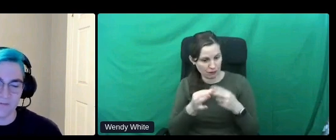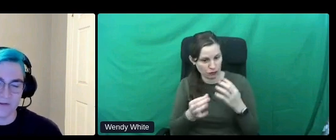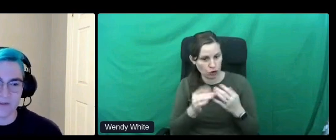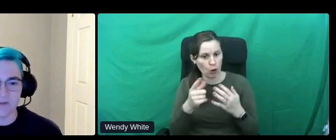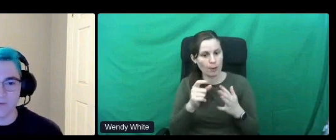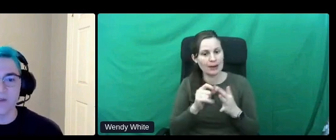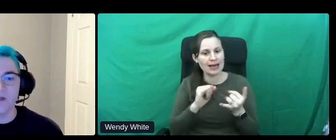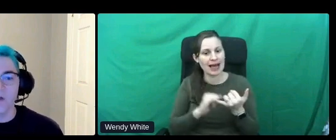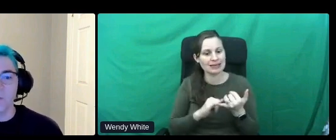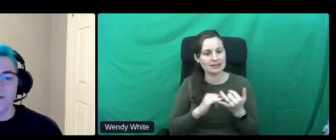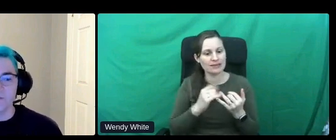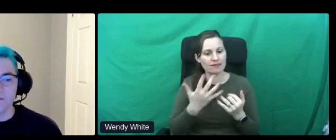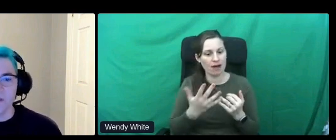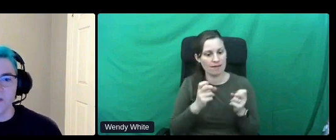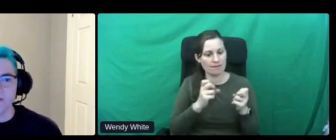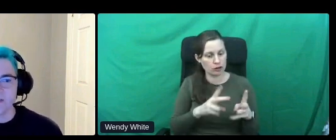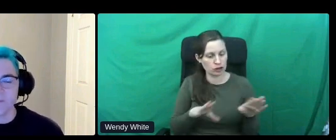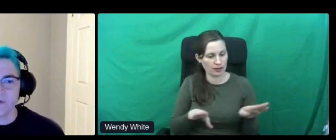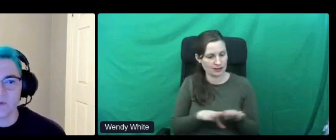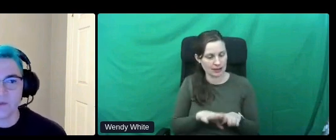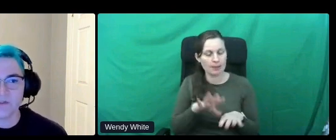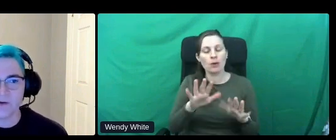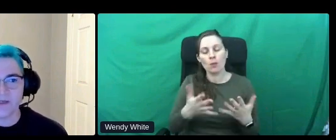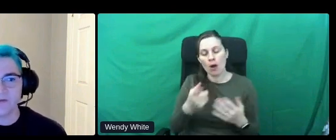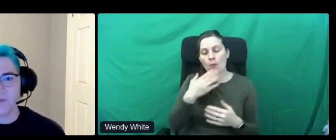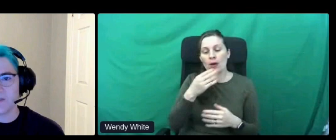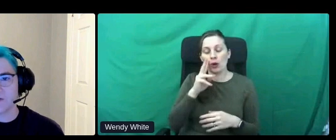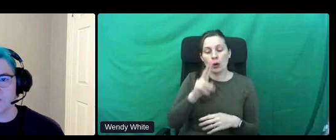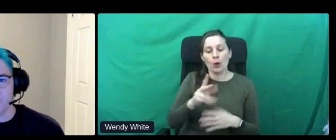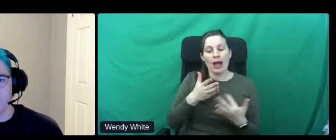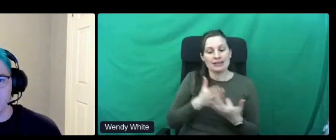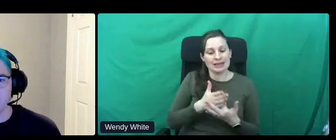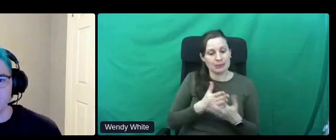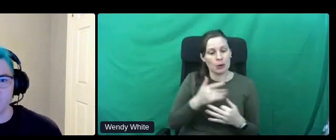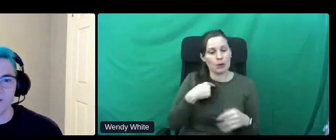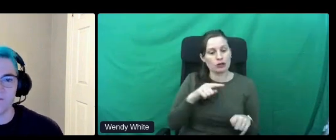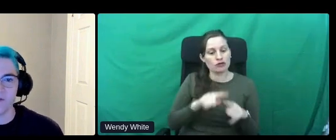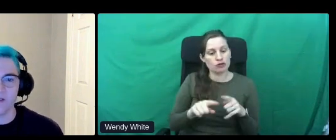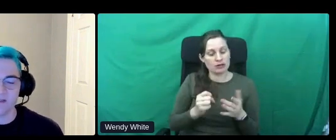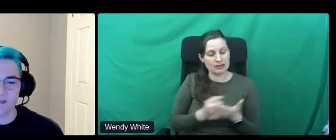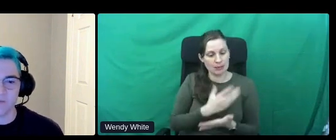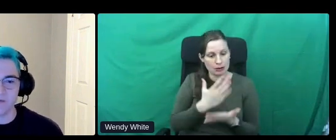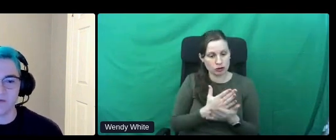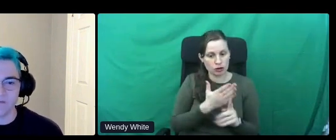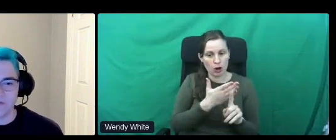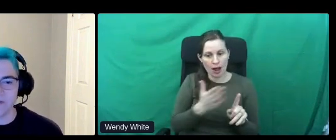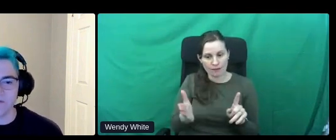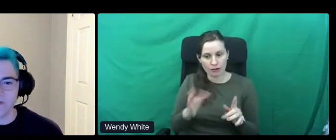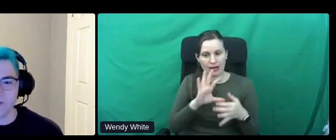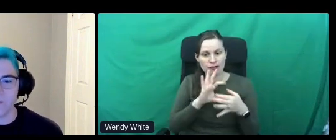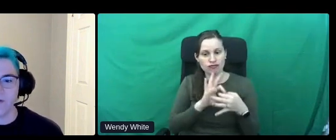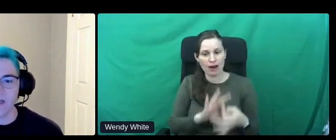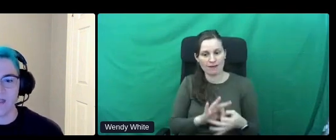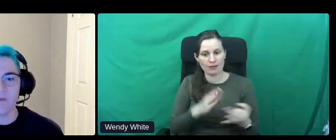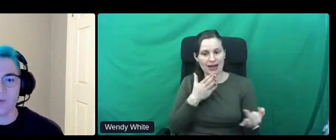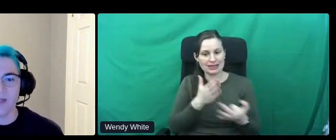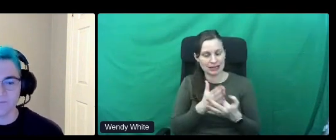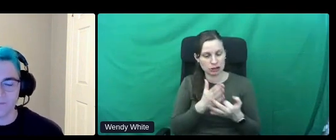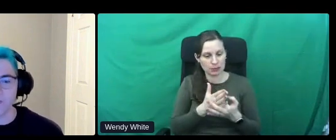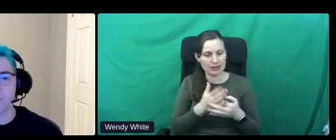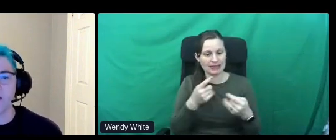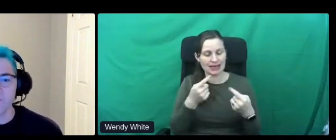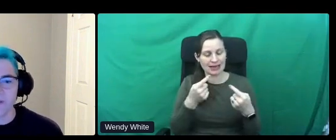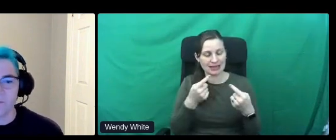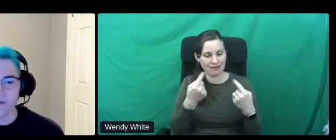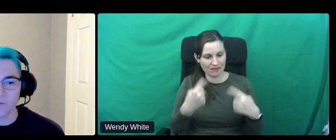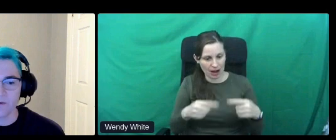on other versions? So when you're looking at accessibility, we try to make sure that every relevant accessibility feature is available on any